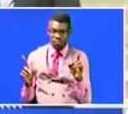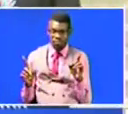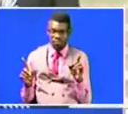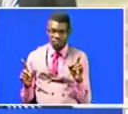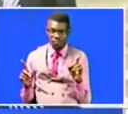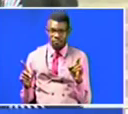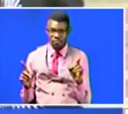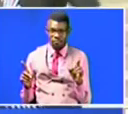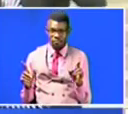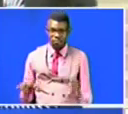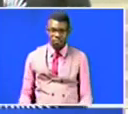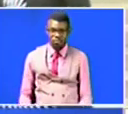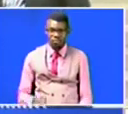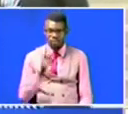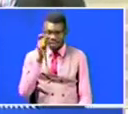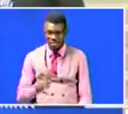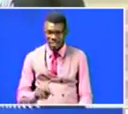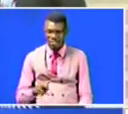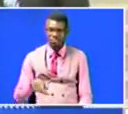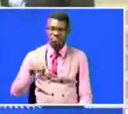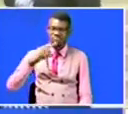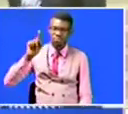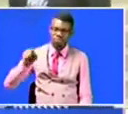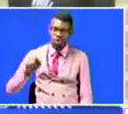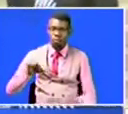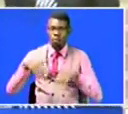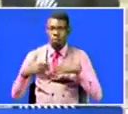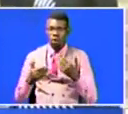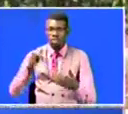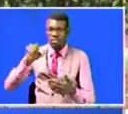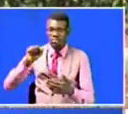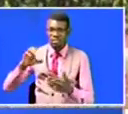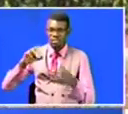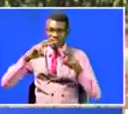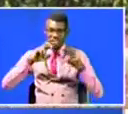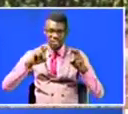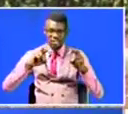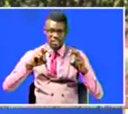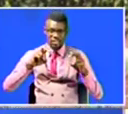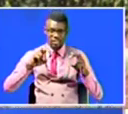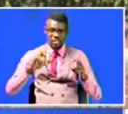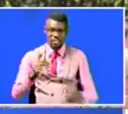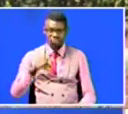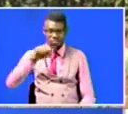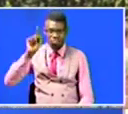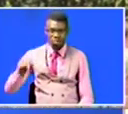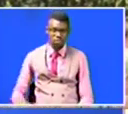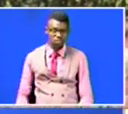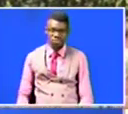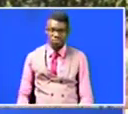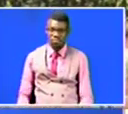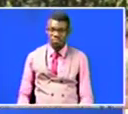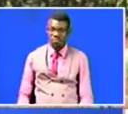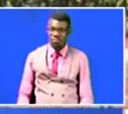an error of judgment or shoddy investigations on the JSC part, the commission, as the tribunal found